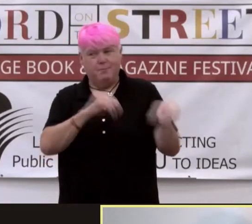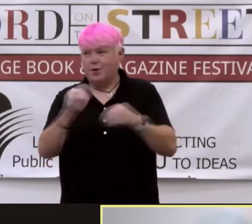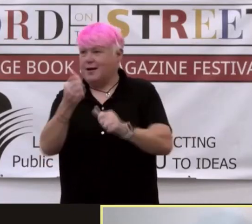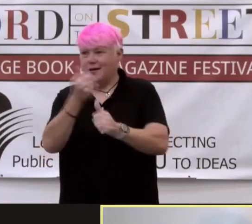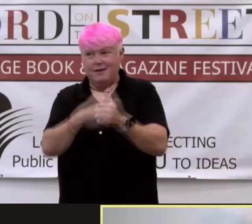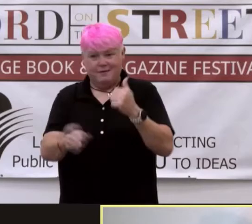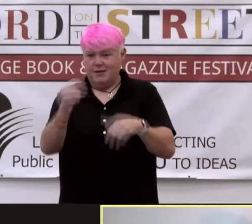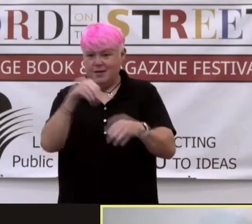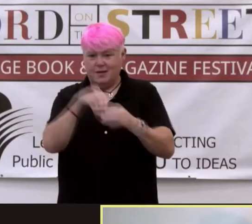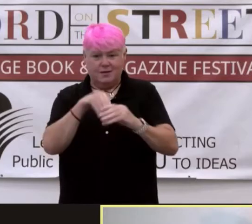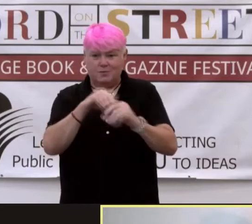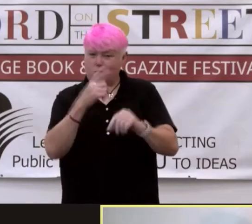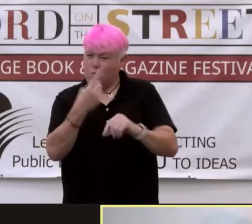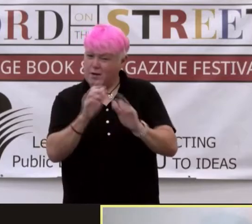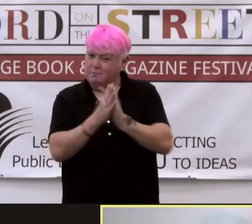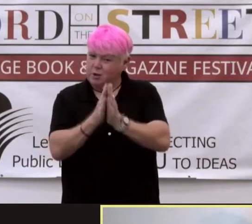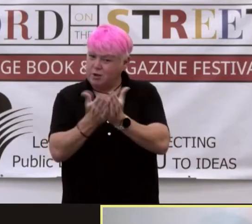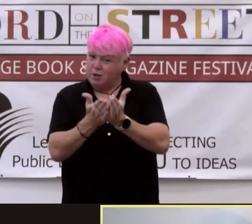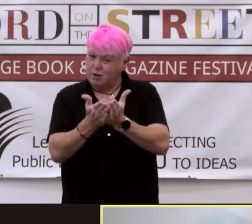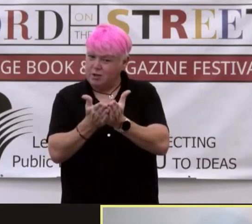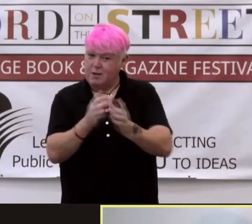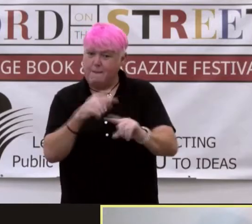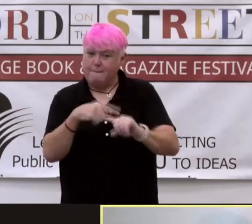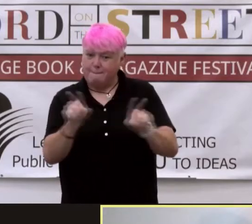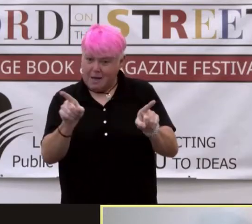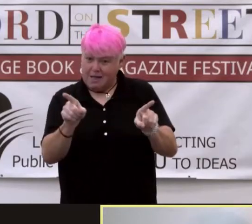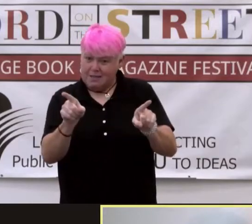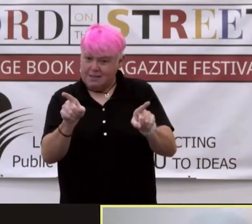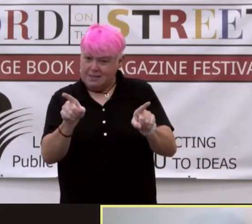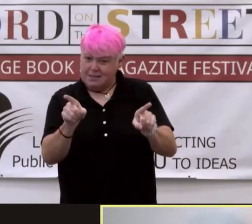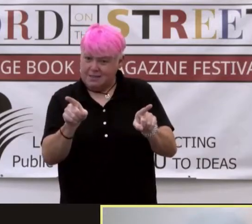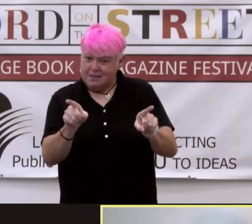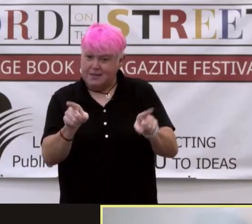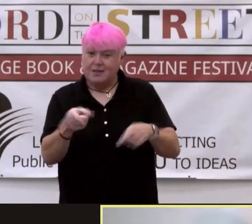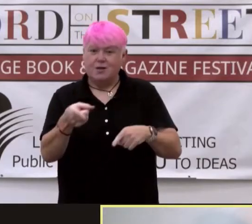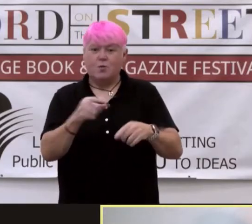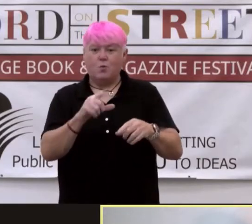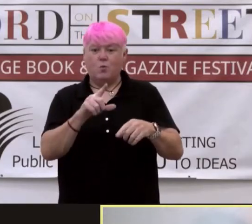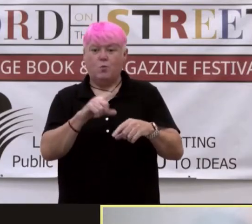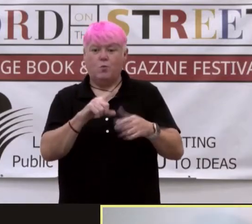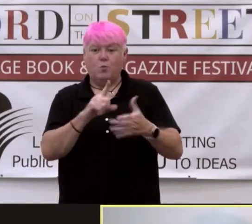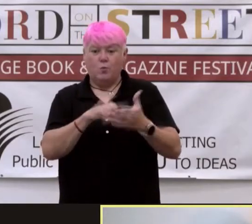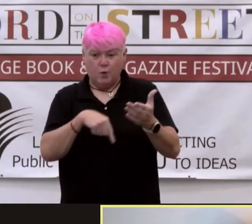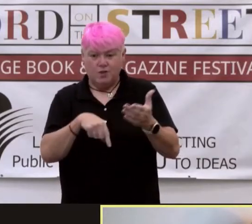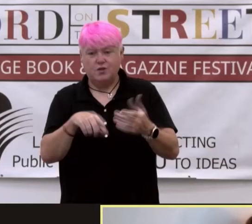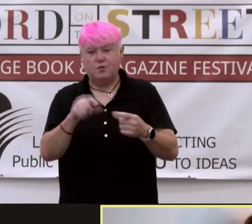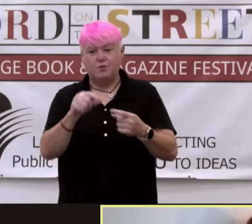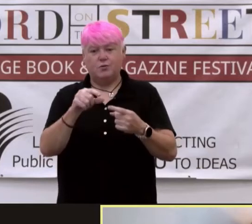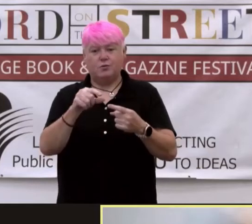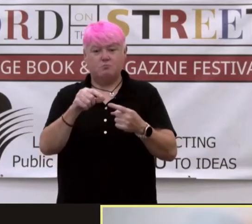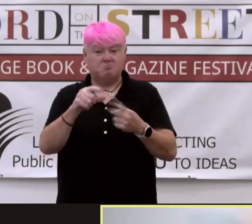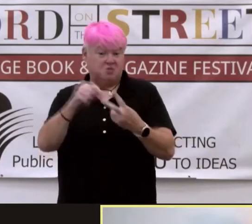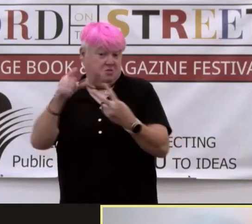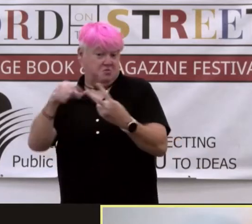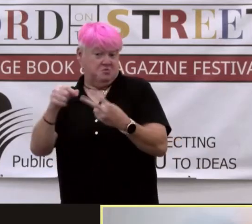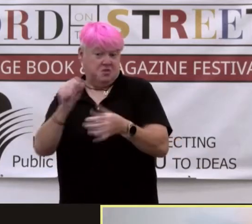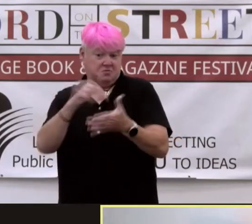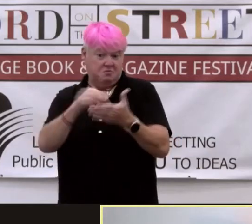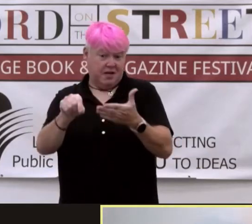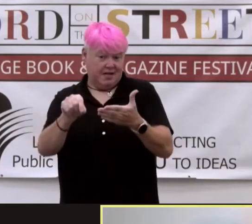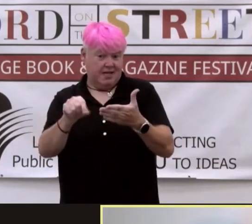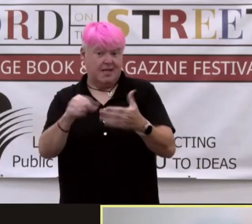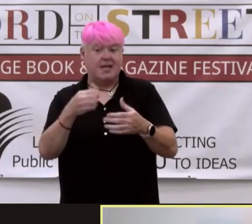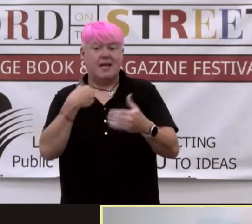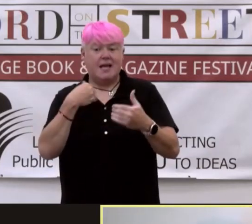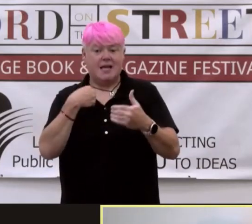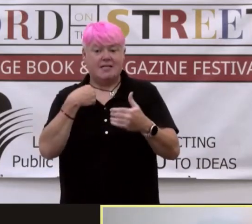into one book, but you should be informed enough that what you do choose to write feels very authentic and real. Mm-hmm. Yeah, it's